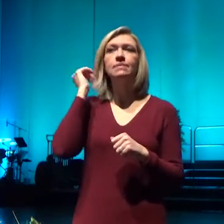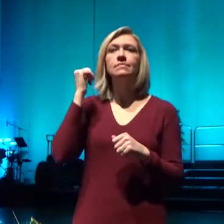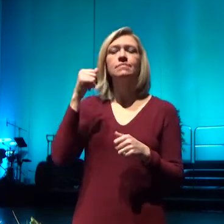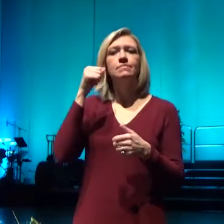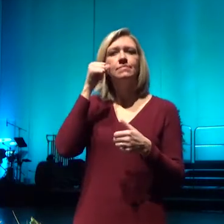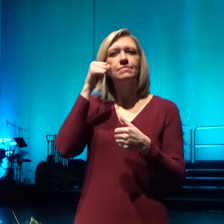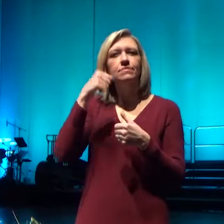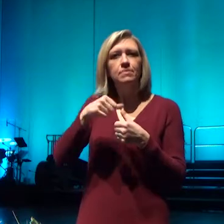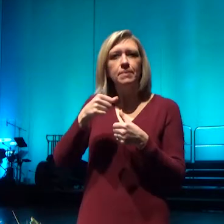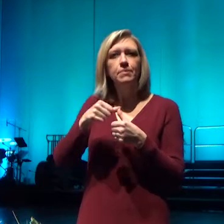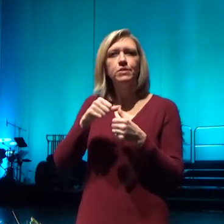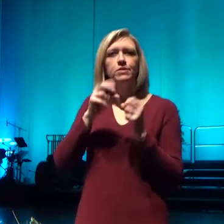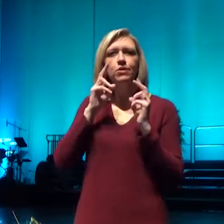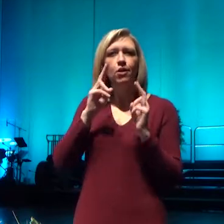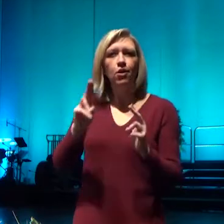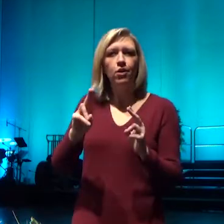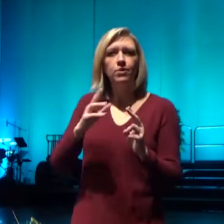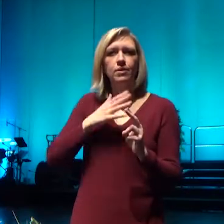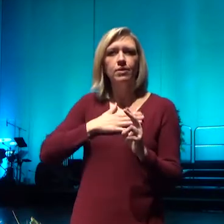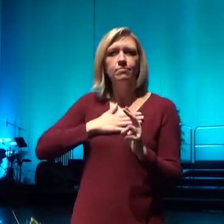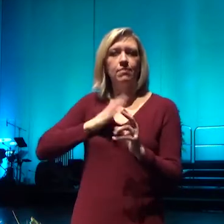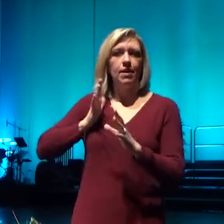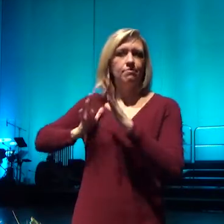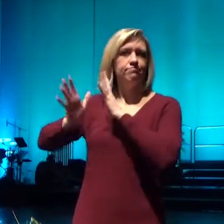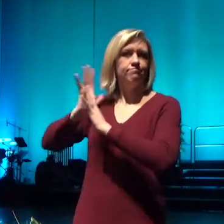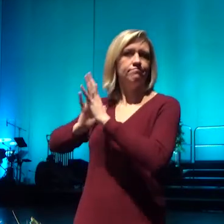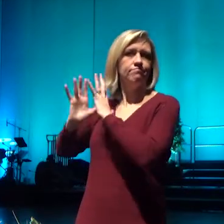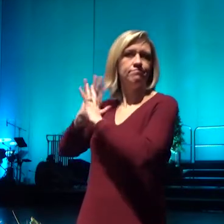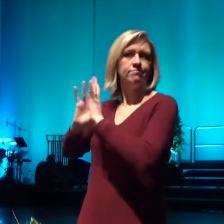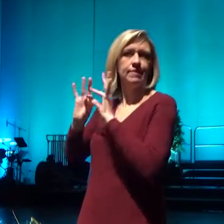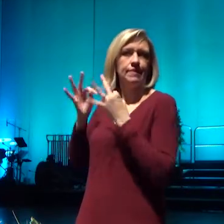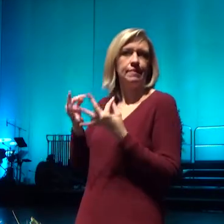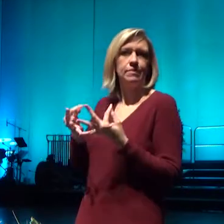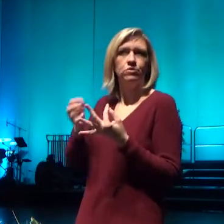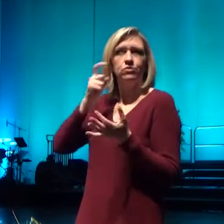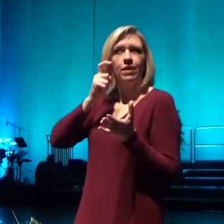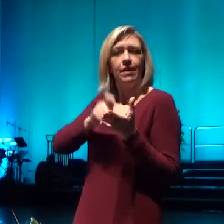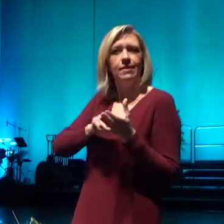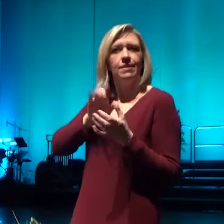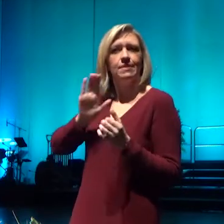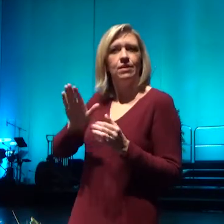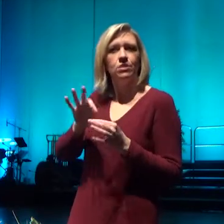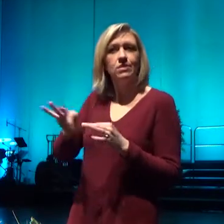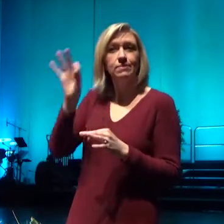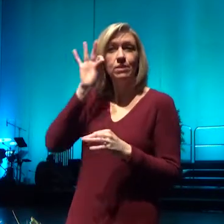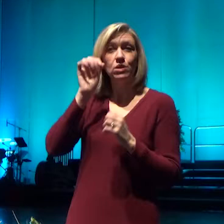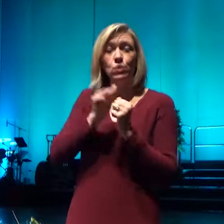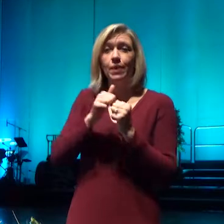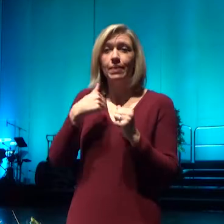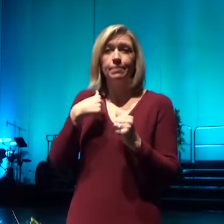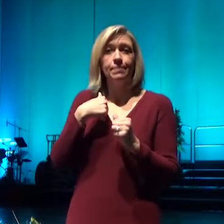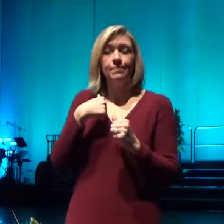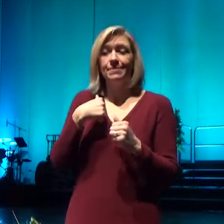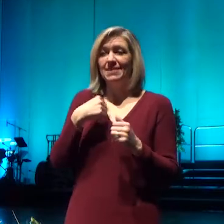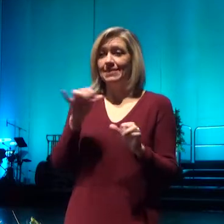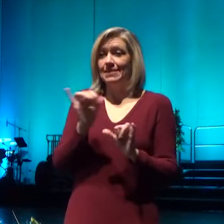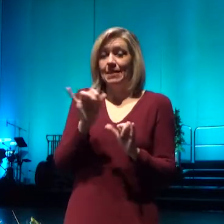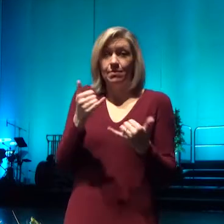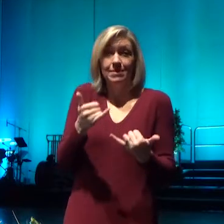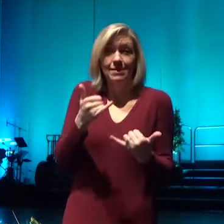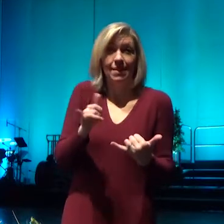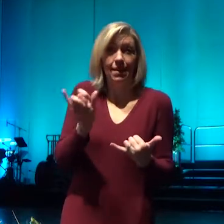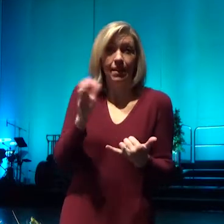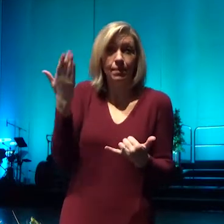my ancestors. It's to recognize their spirit with me just as much now as it was in the